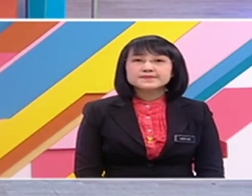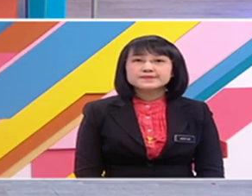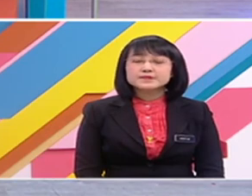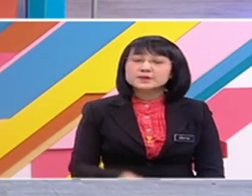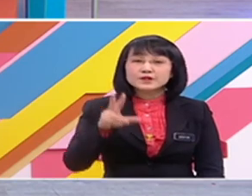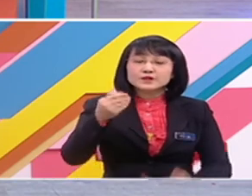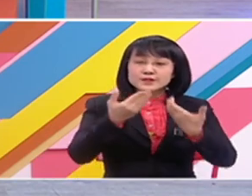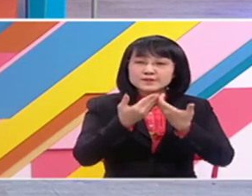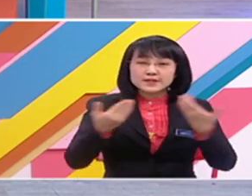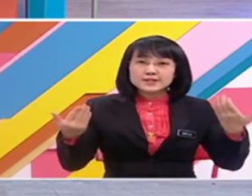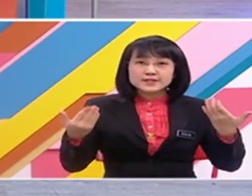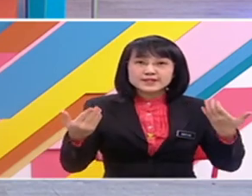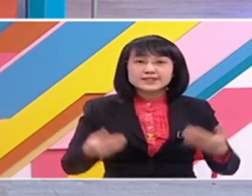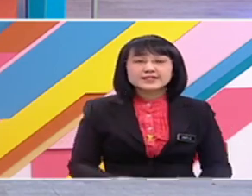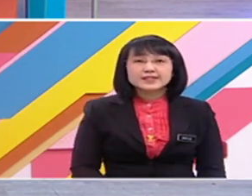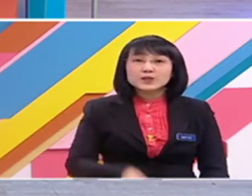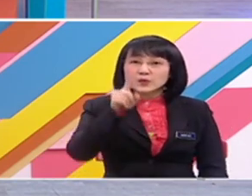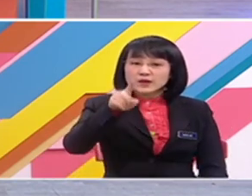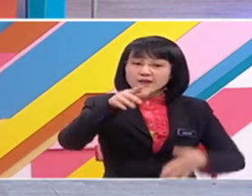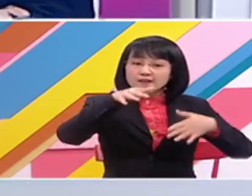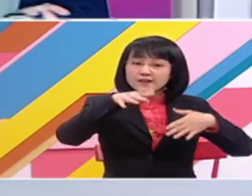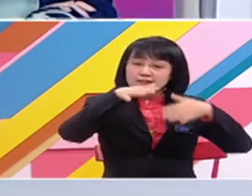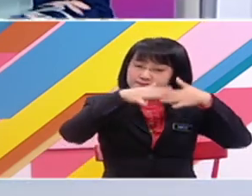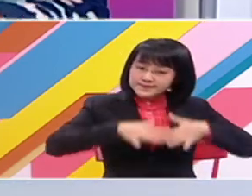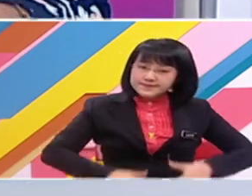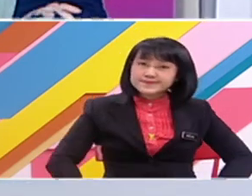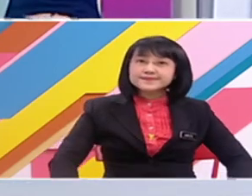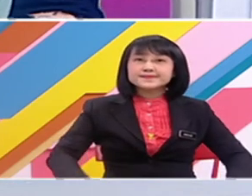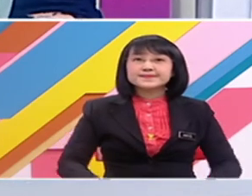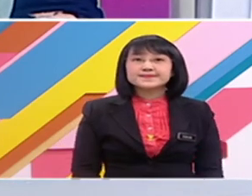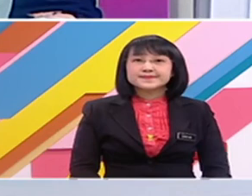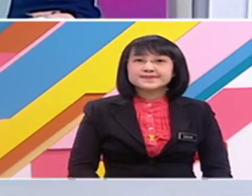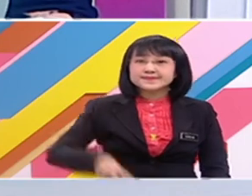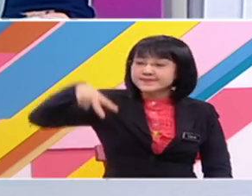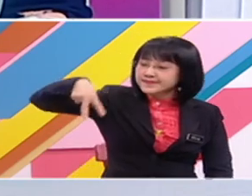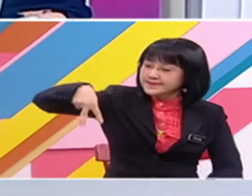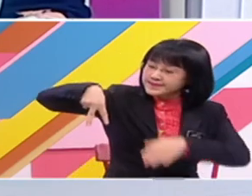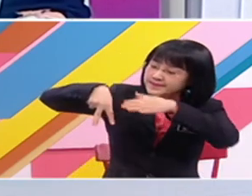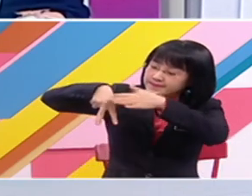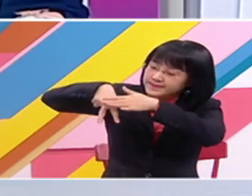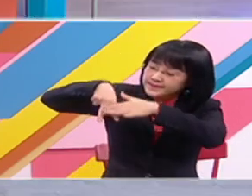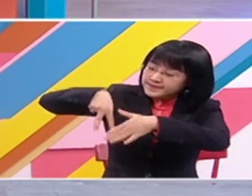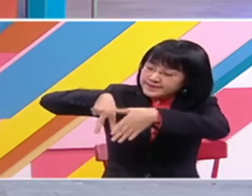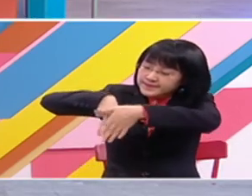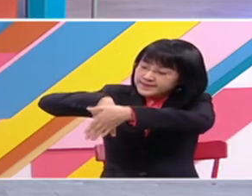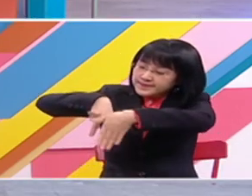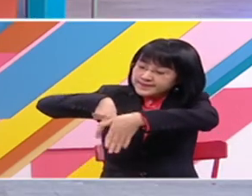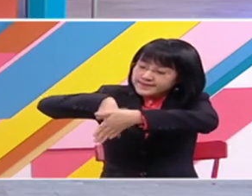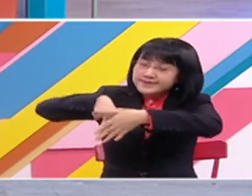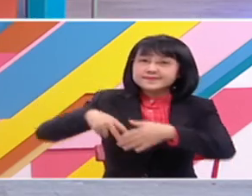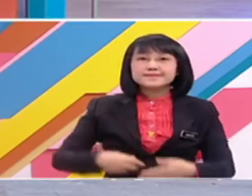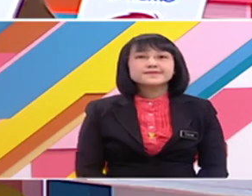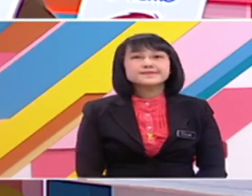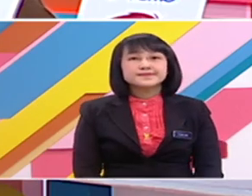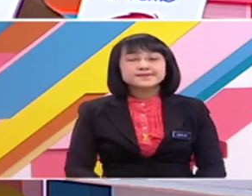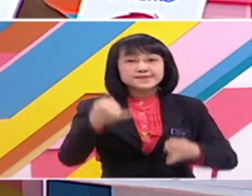separation. Yes, there is no separate, okay? It's only hanging on your leg. Okay, teacher. Alright, and the last